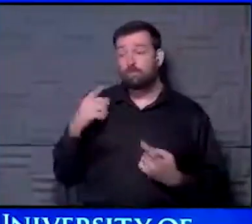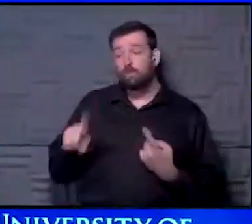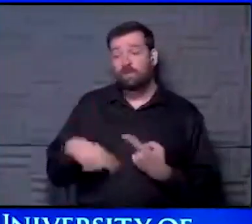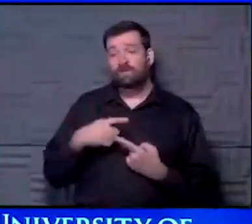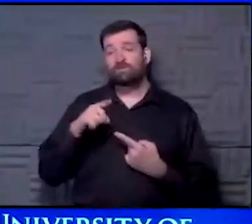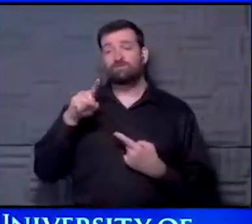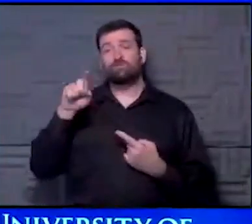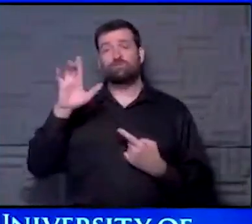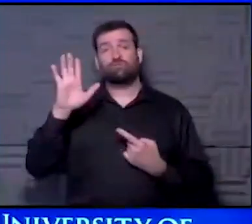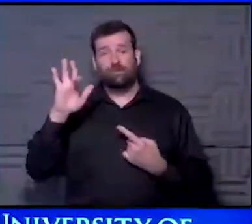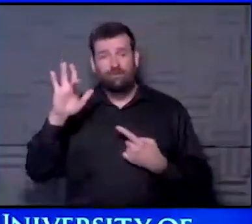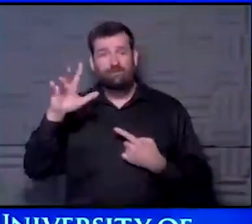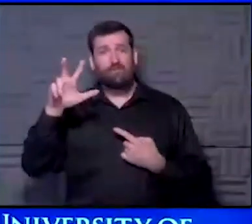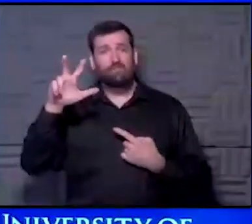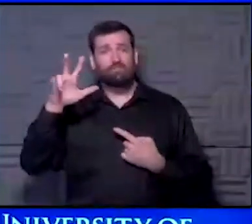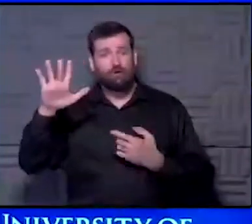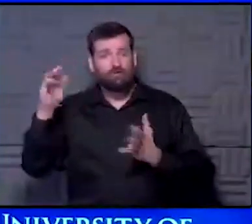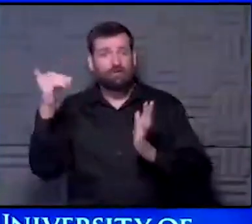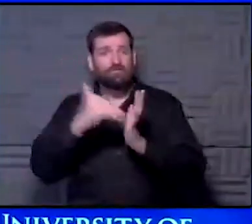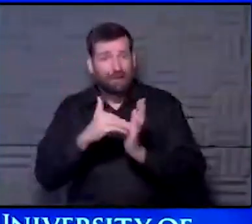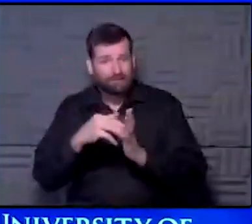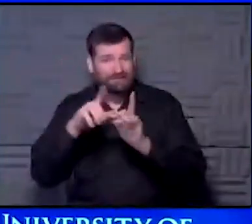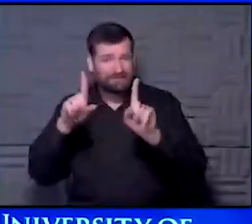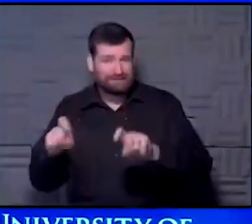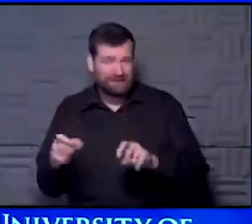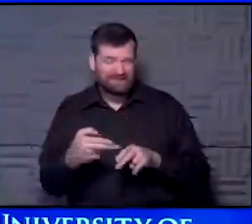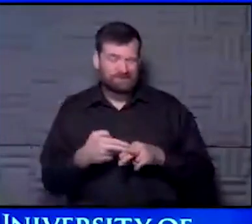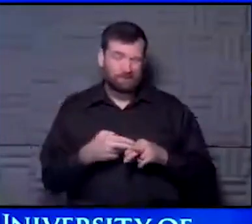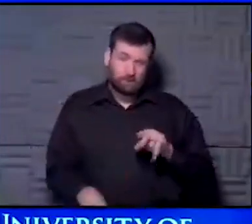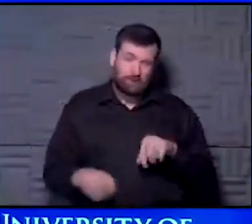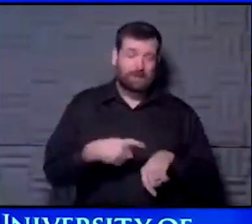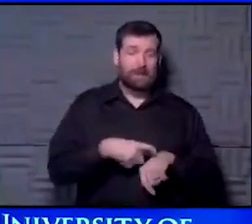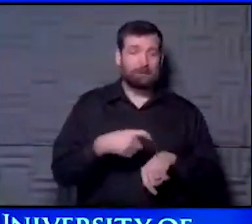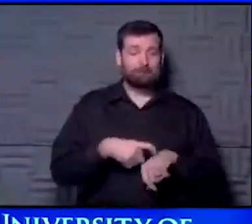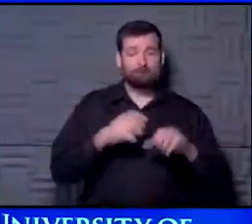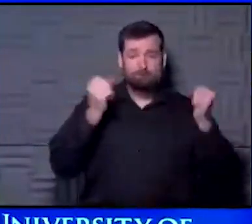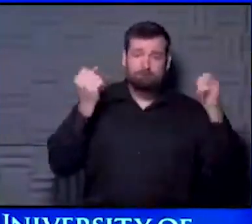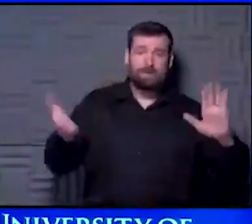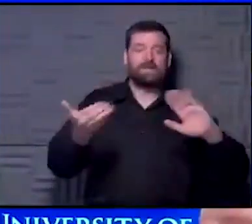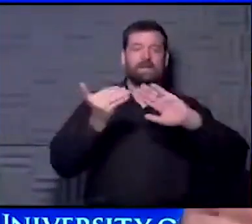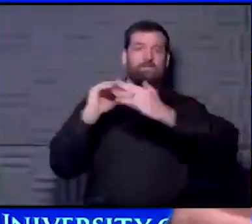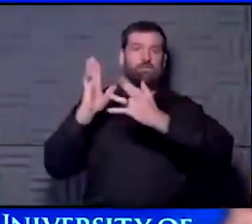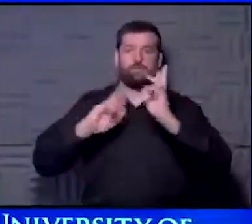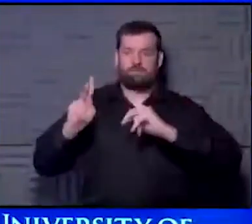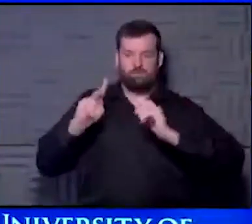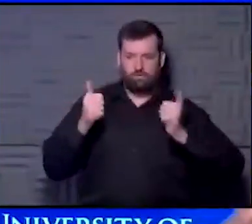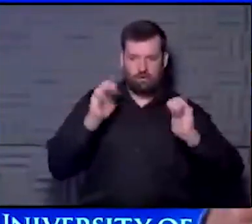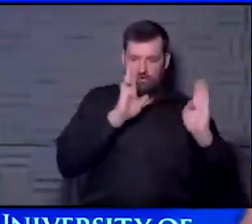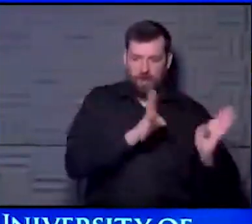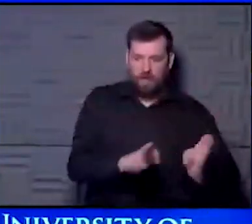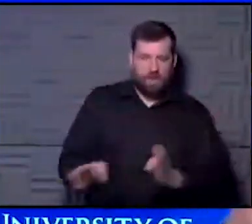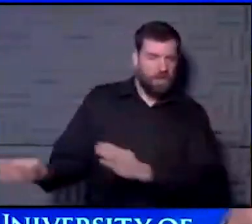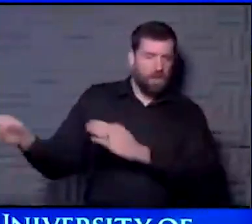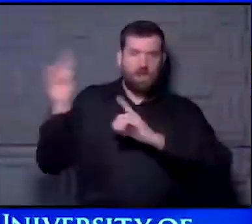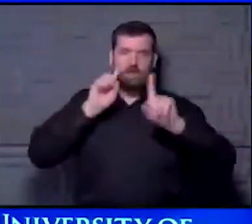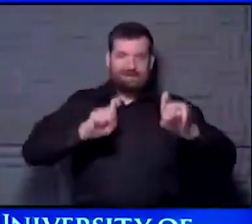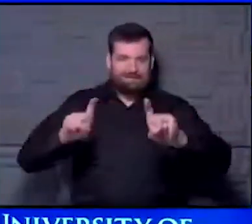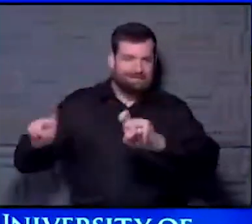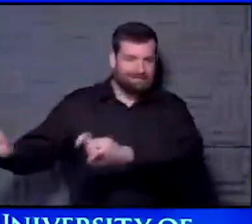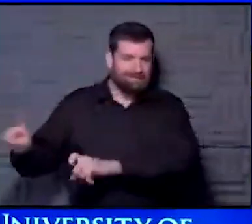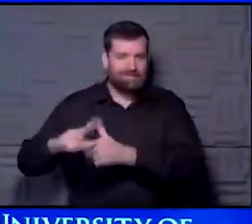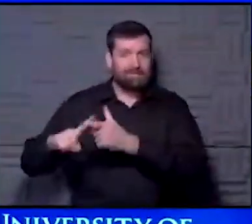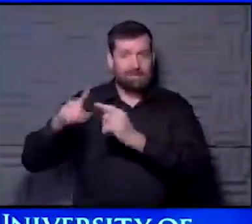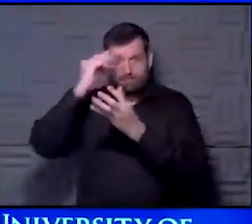or 35,000 tests all at once in a very short period of time with a whole bunch of community folks, everybody trying to get organized to get all the testing in and get it done and get it